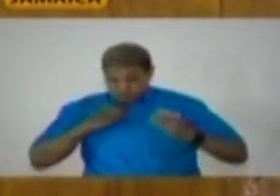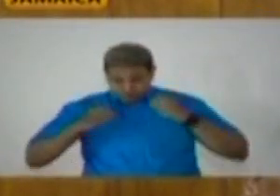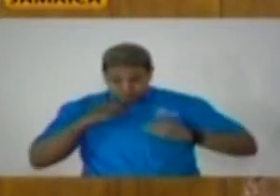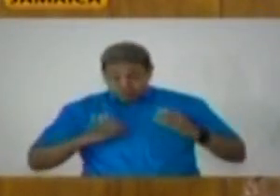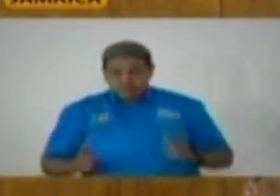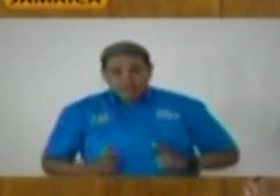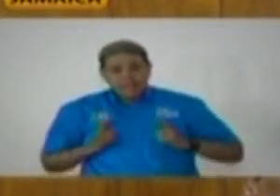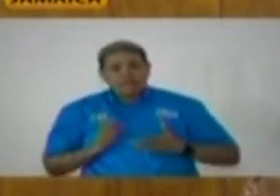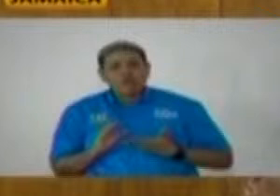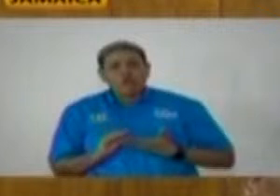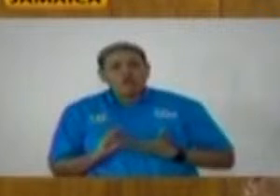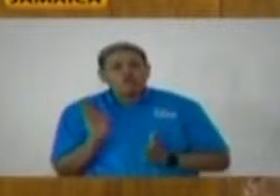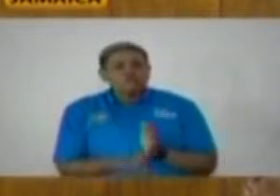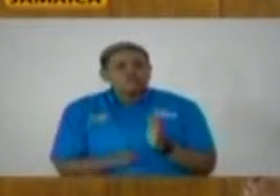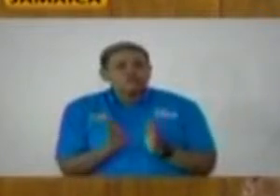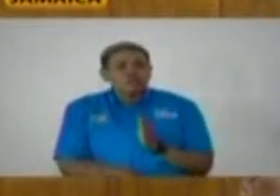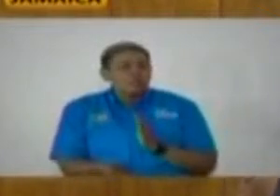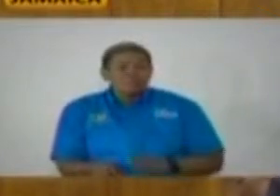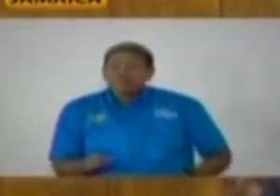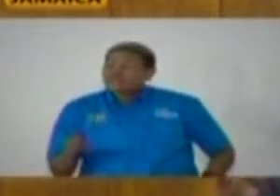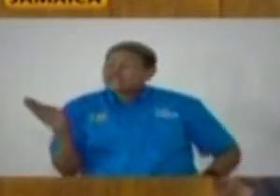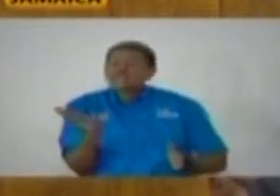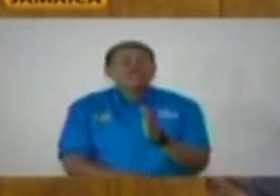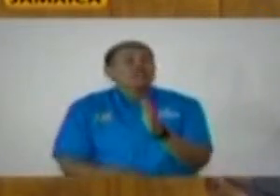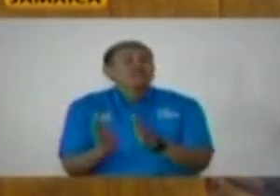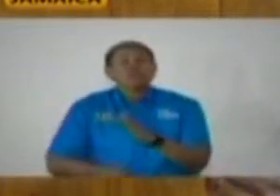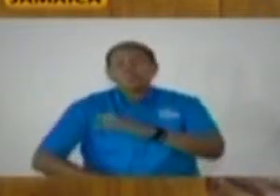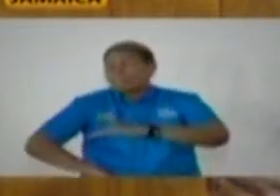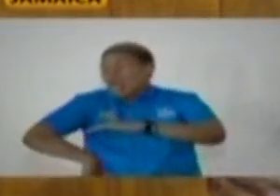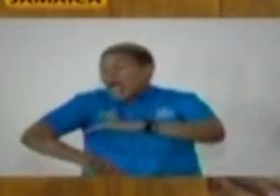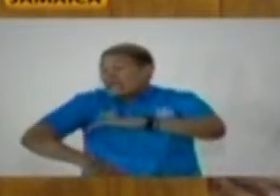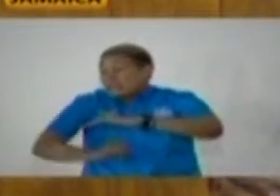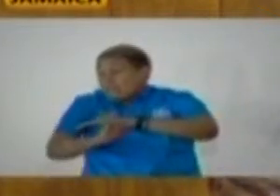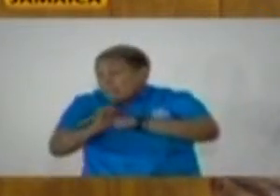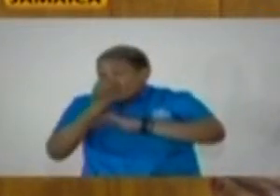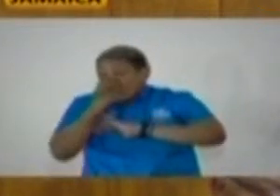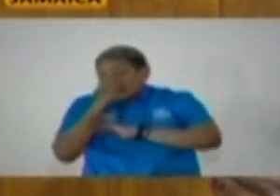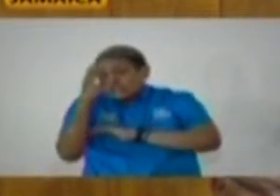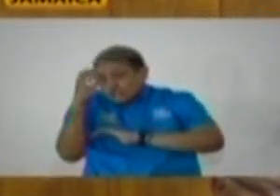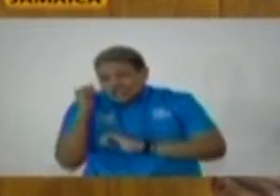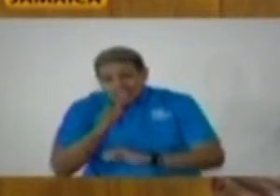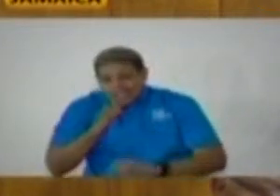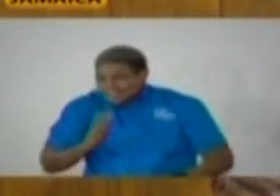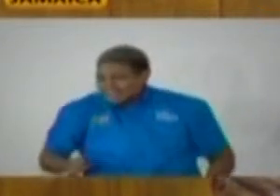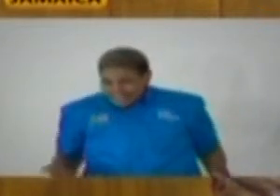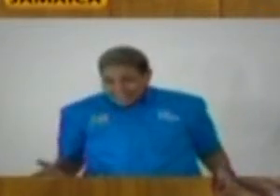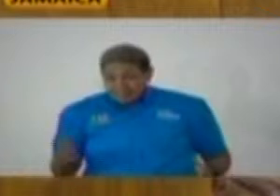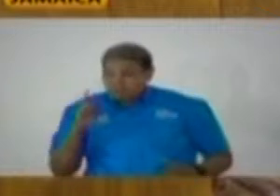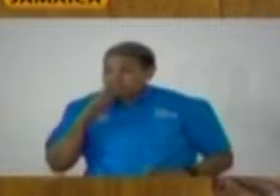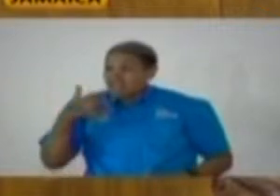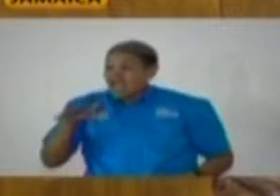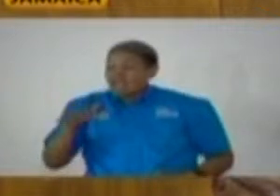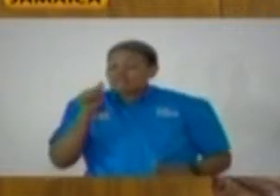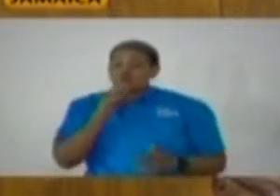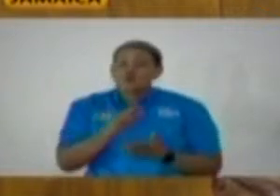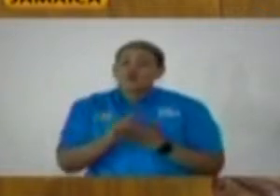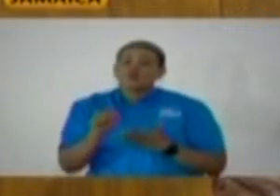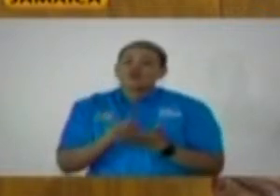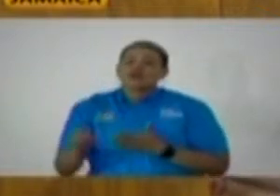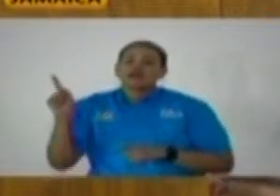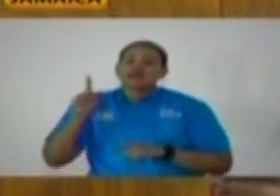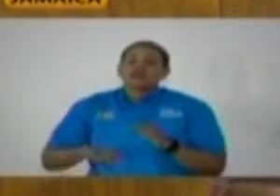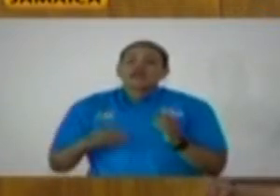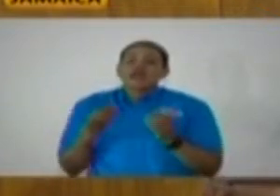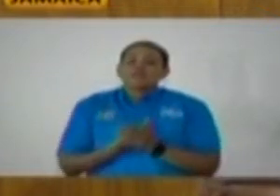meal. $600 a day. What PATH provides on average per week can